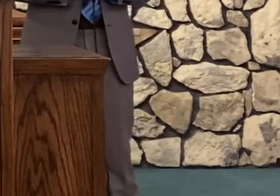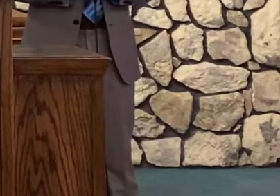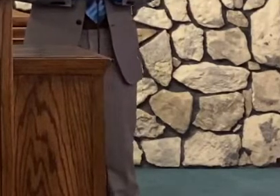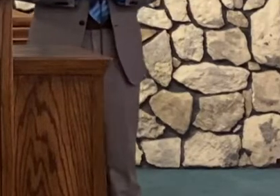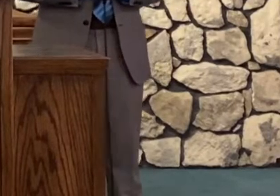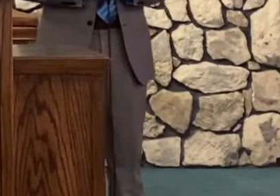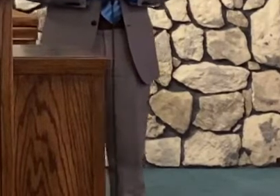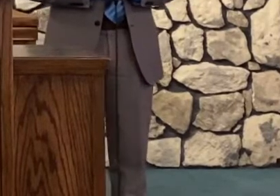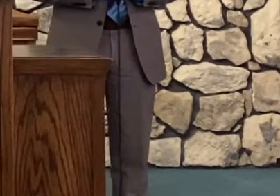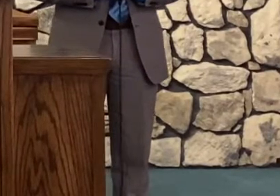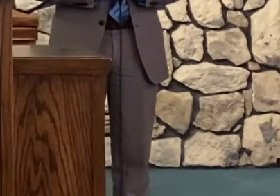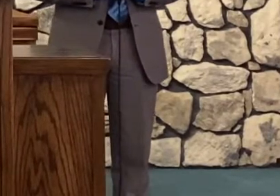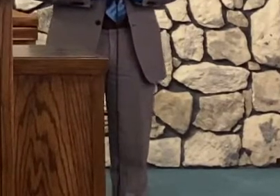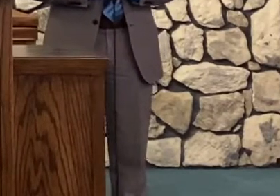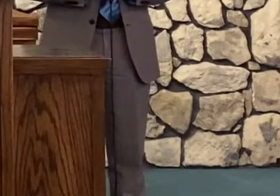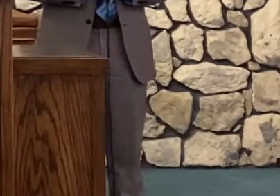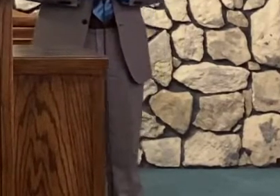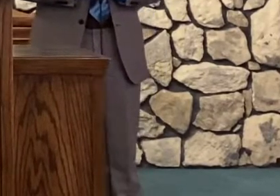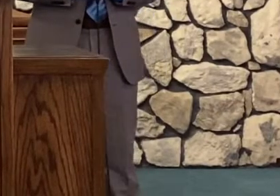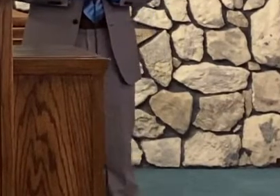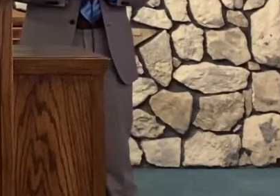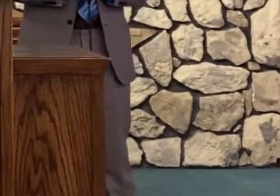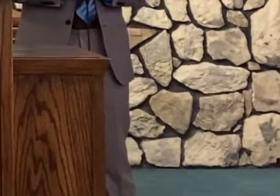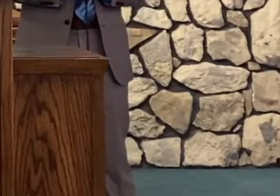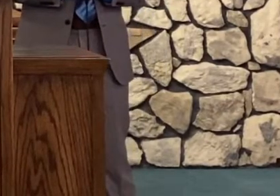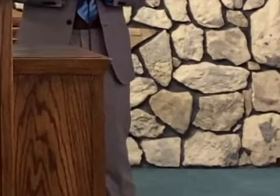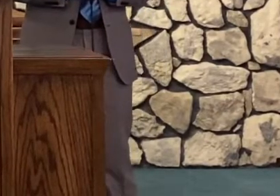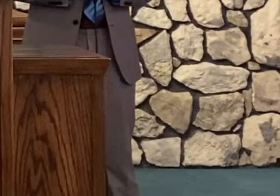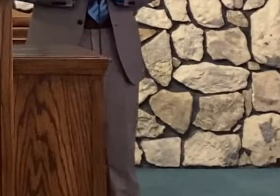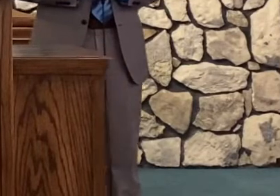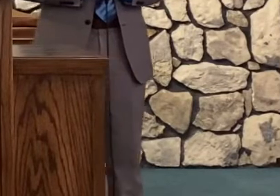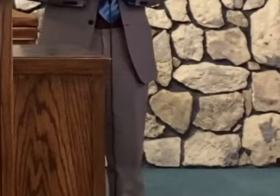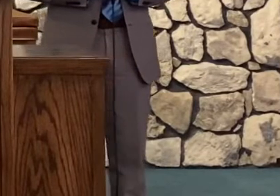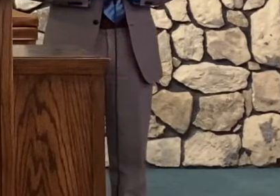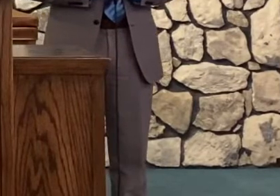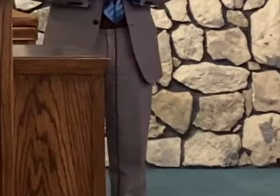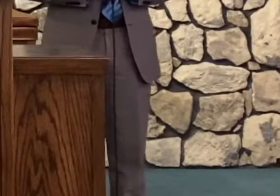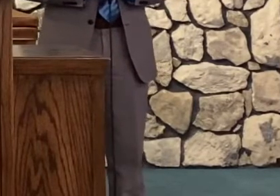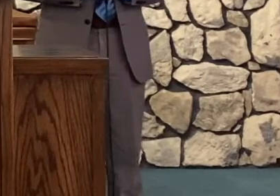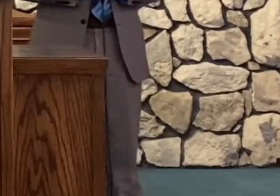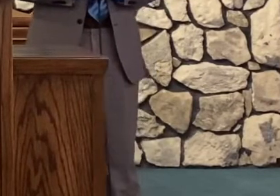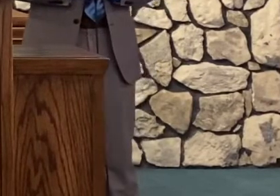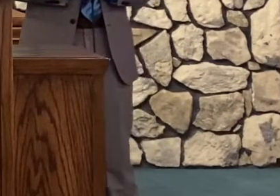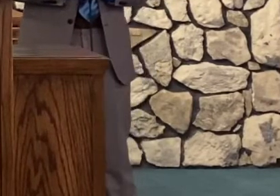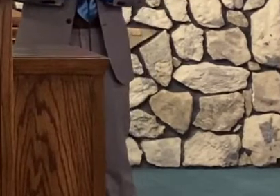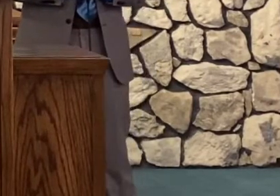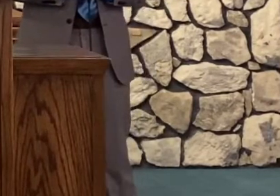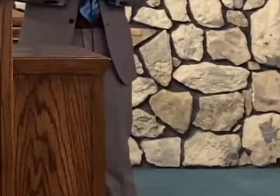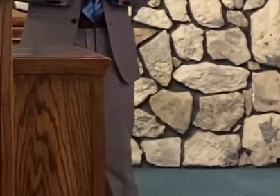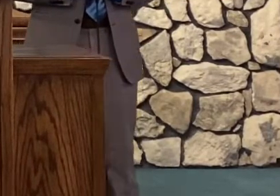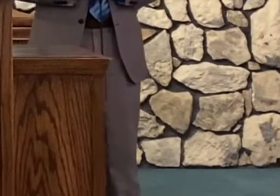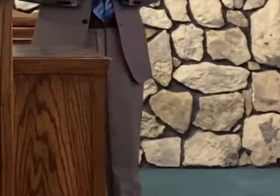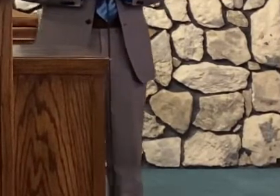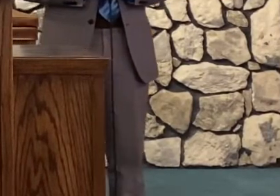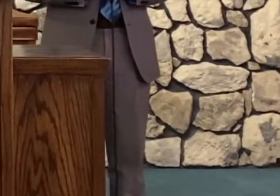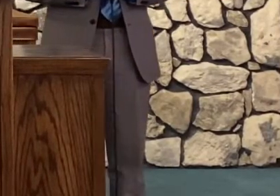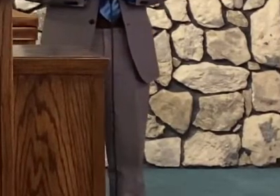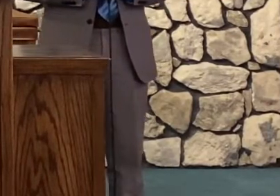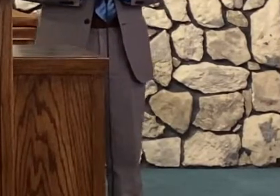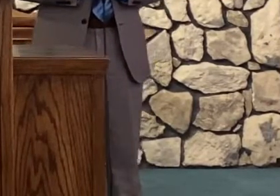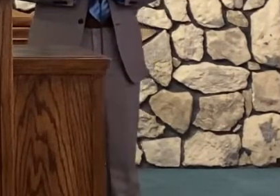I feel Jesus here, and I know that he's with you wherever that you are.